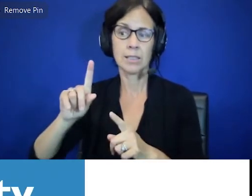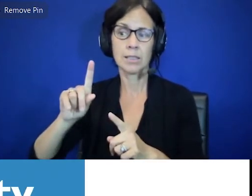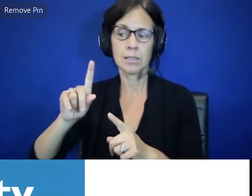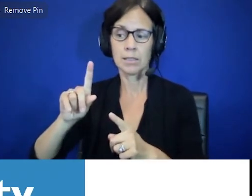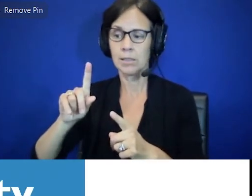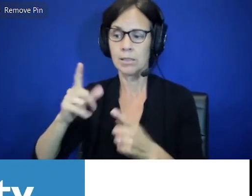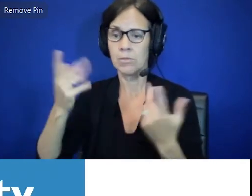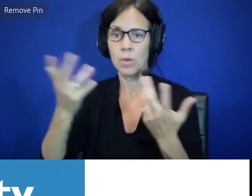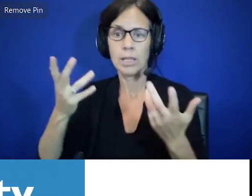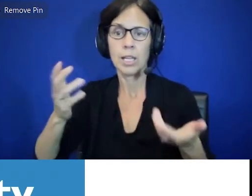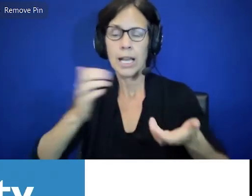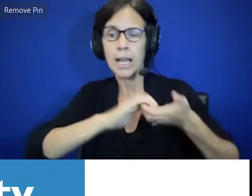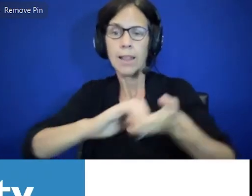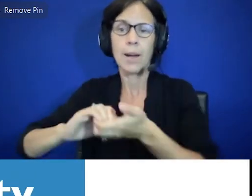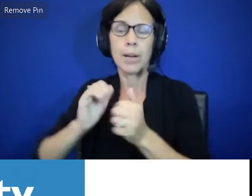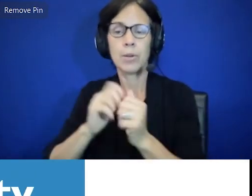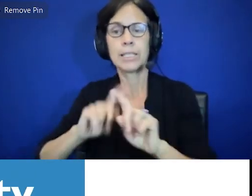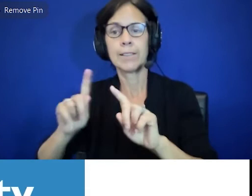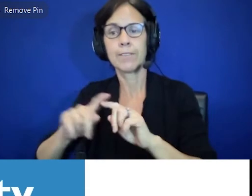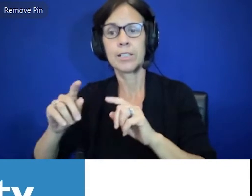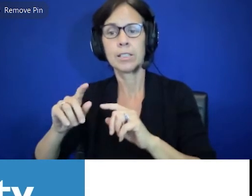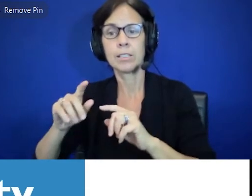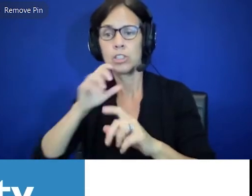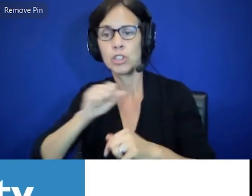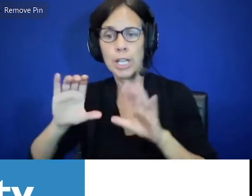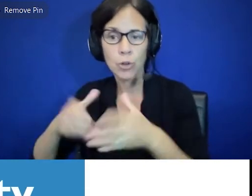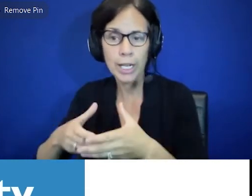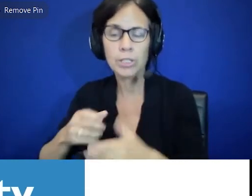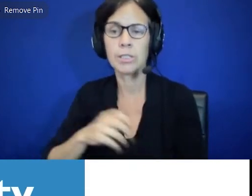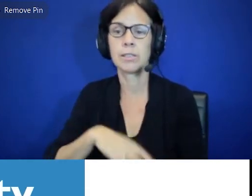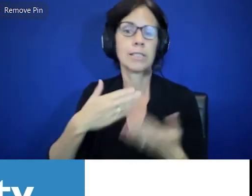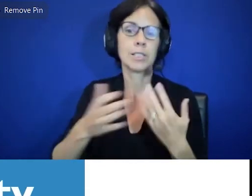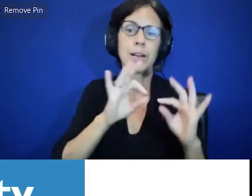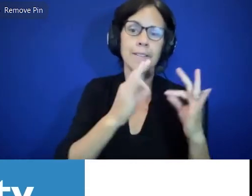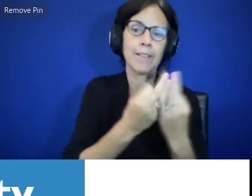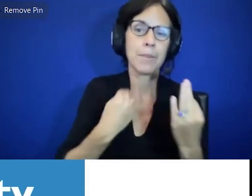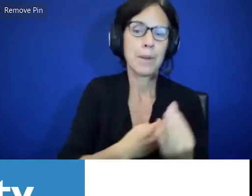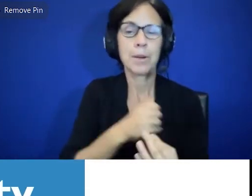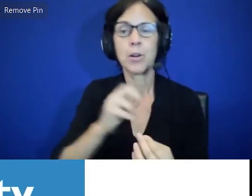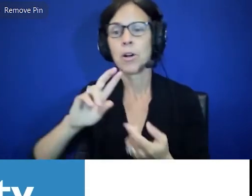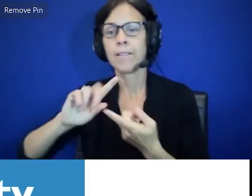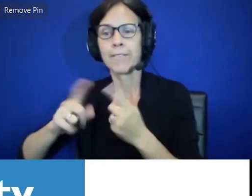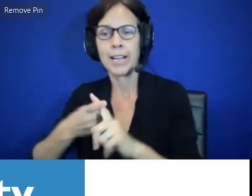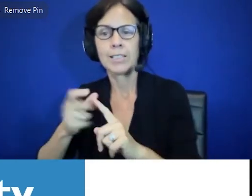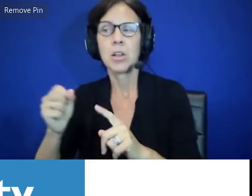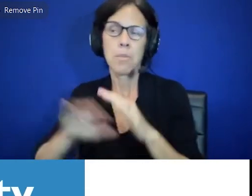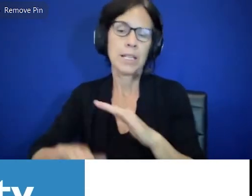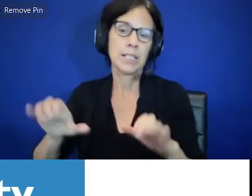collaborate with different generations, whether it be a family member, friends. So basically doing that